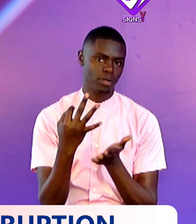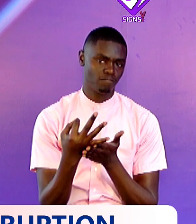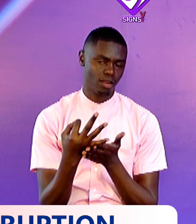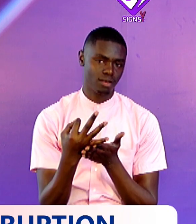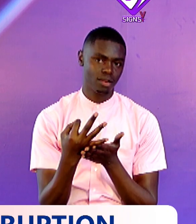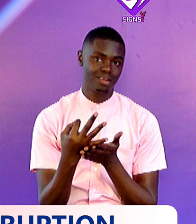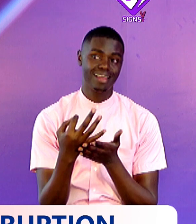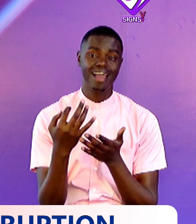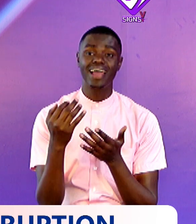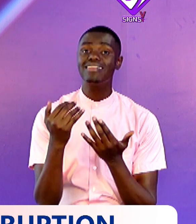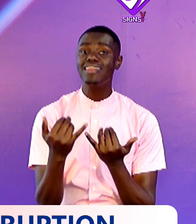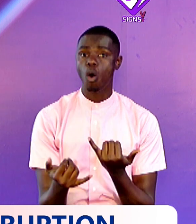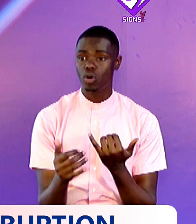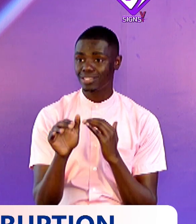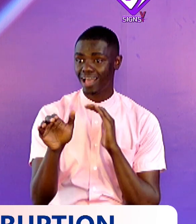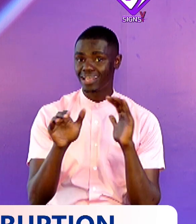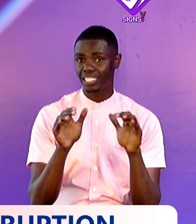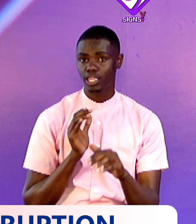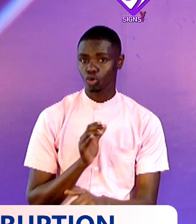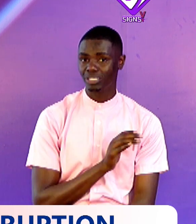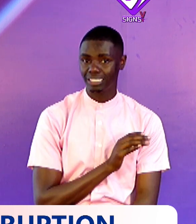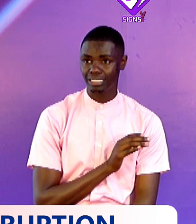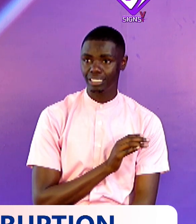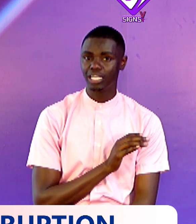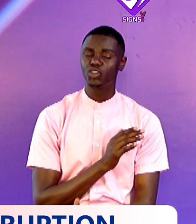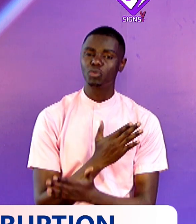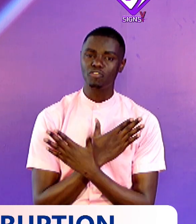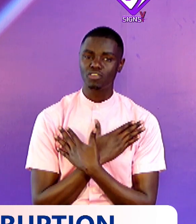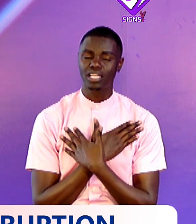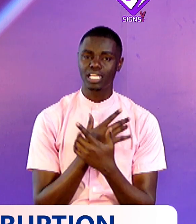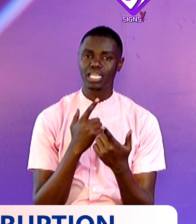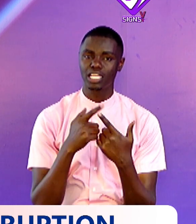ask for committees to be friendly to them.